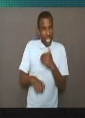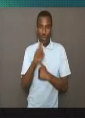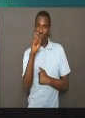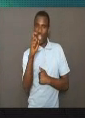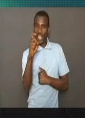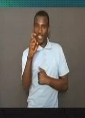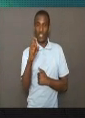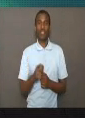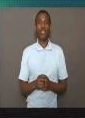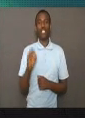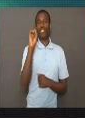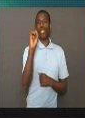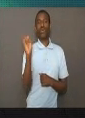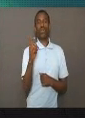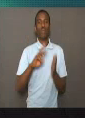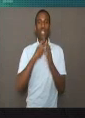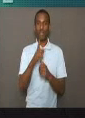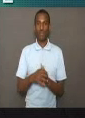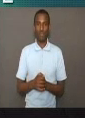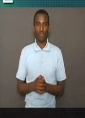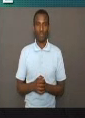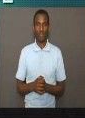x is 0.